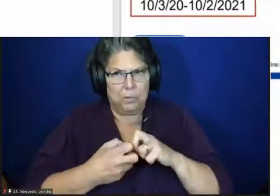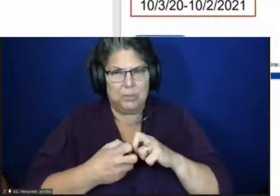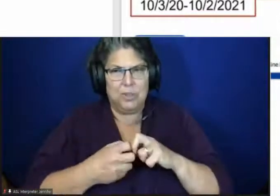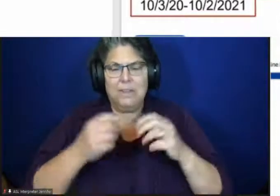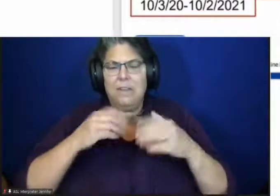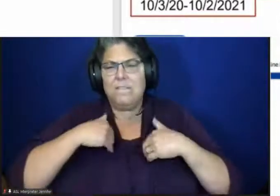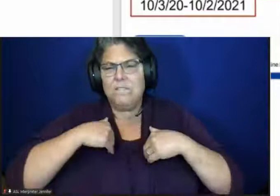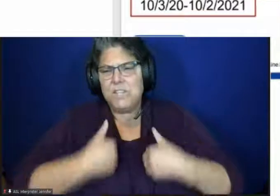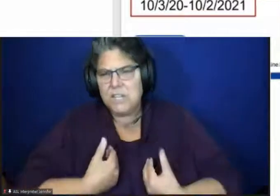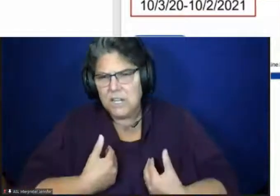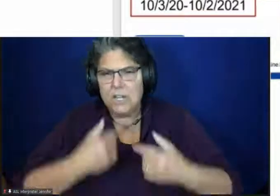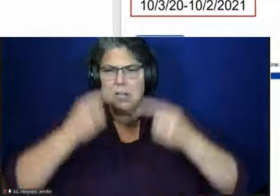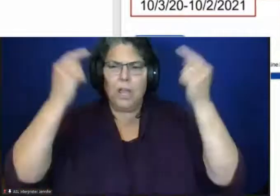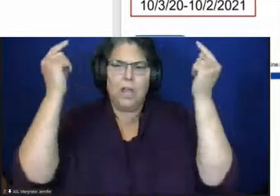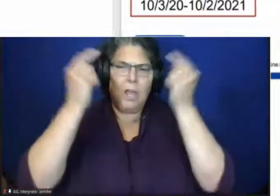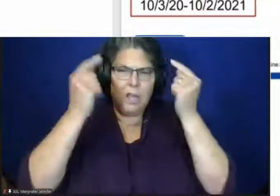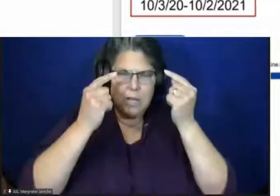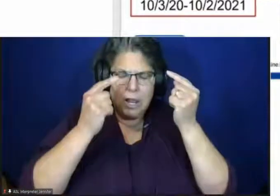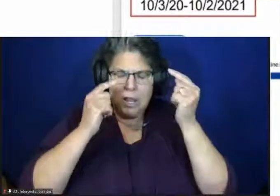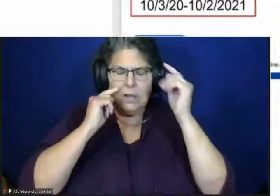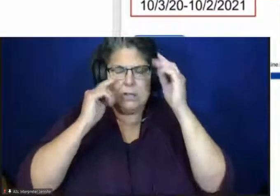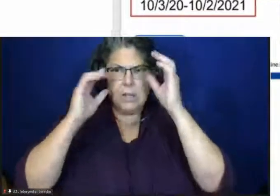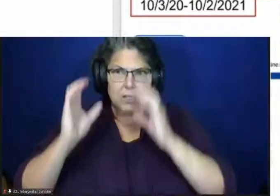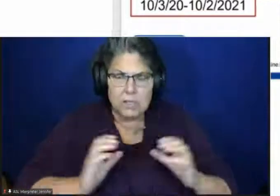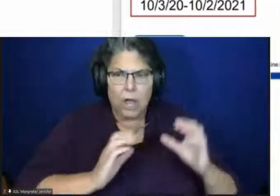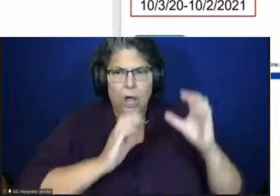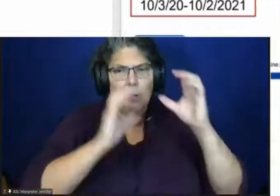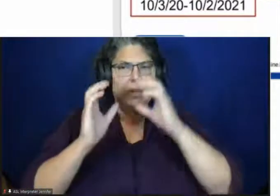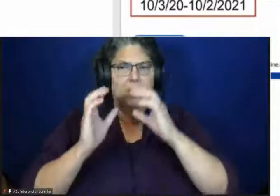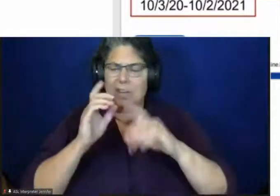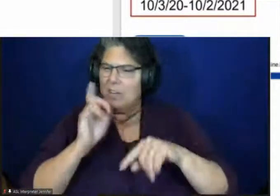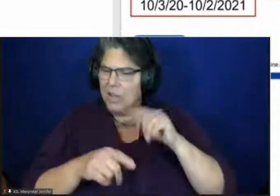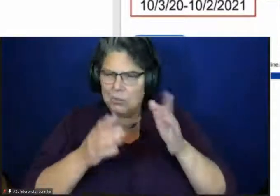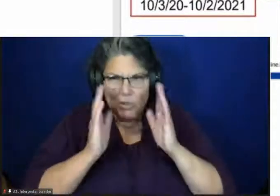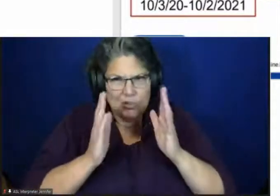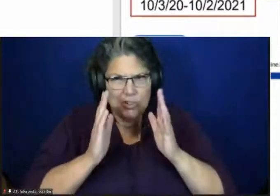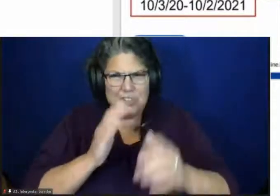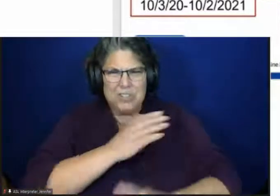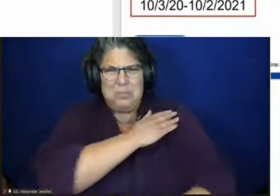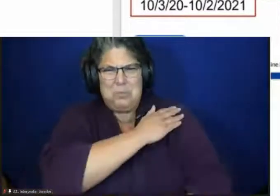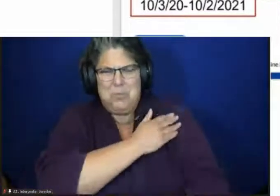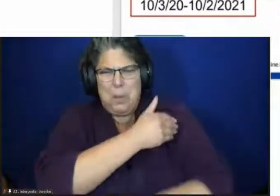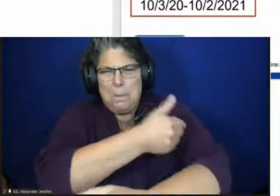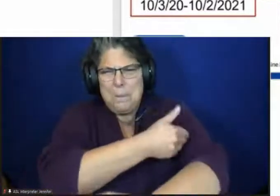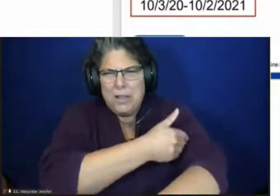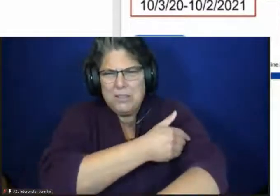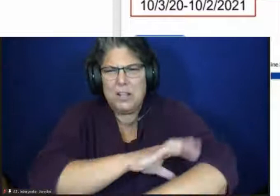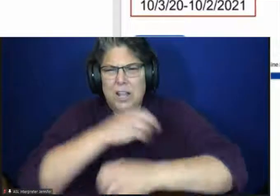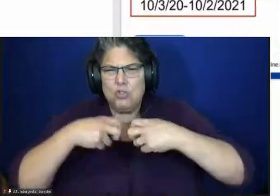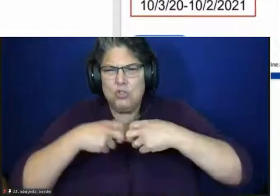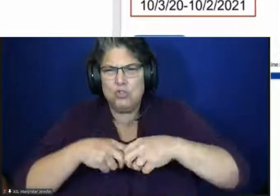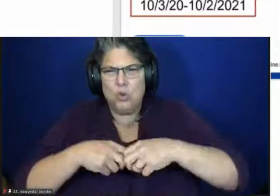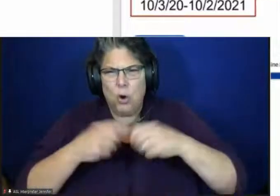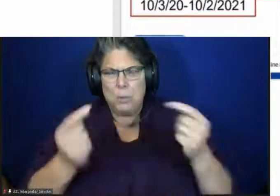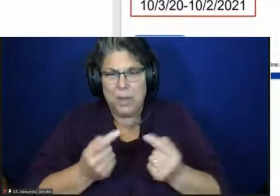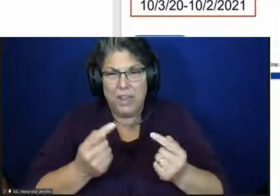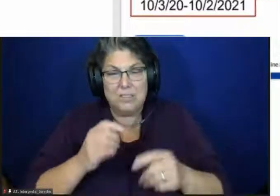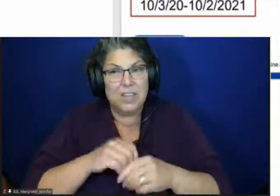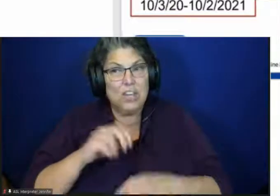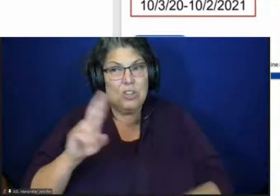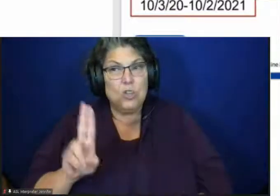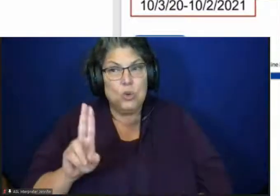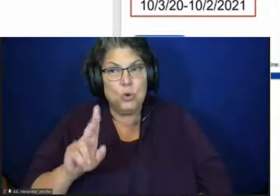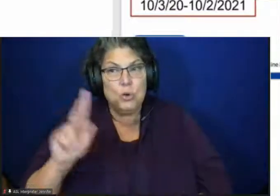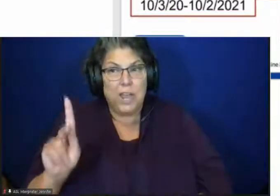headache, insomnia, concentration, muscle and joint pains. And in the UK, 7 to 8%